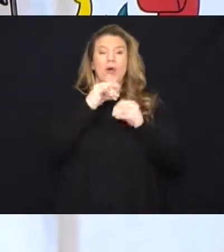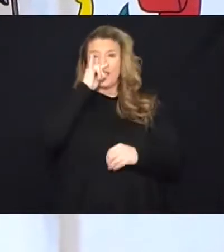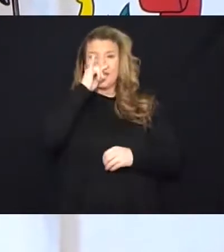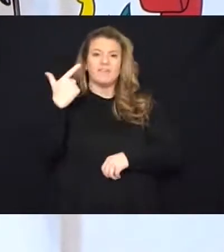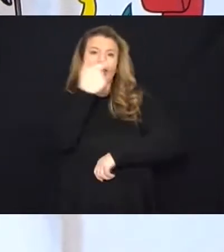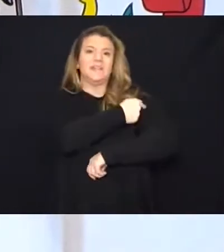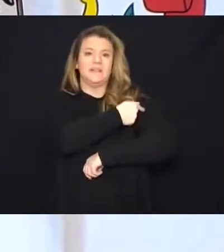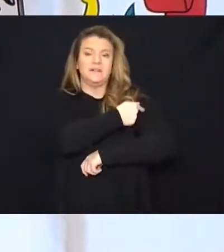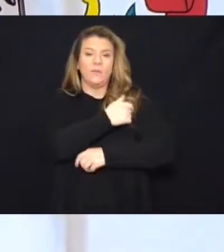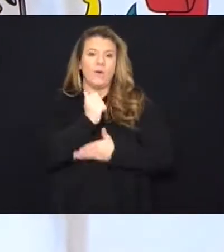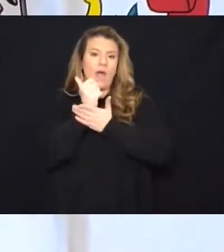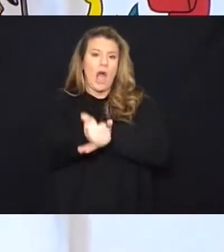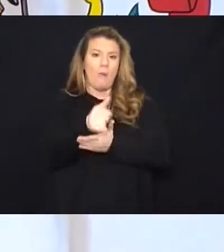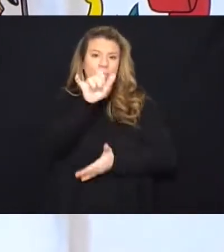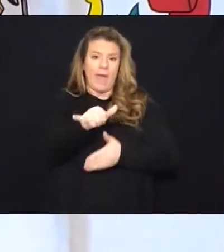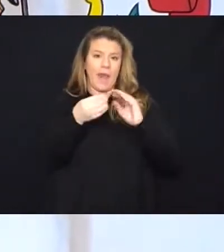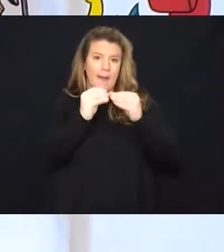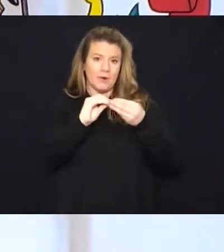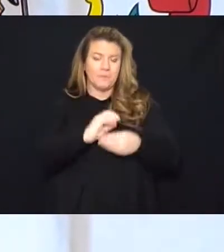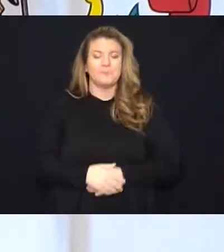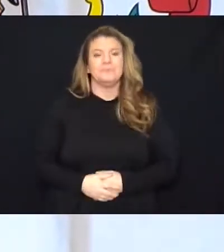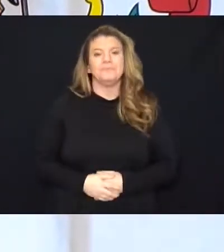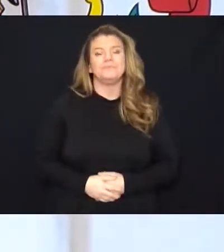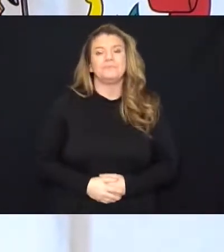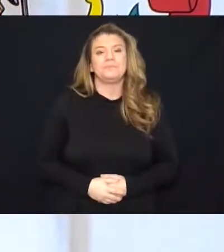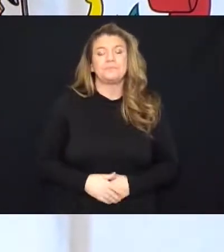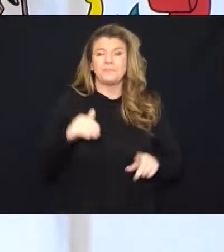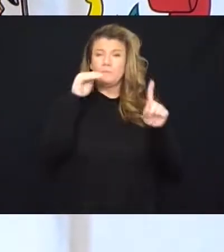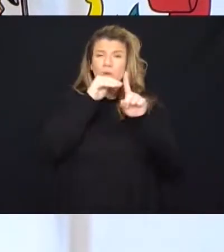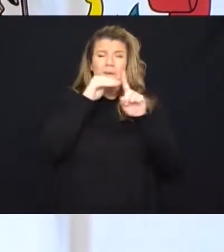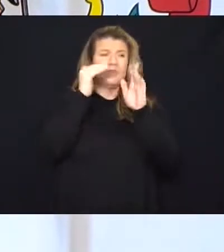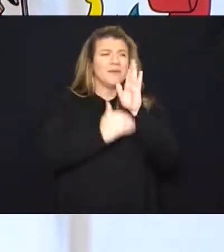vaccinated. I remind people over and over and